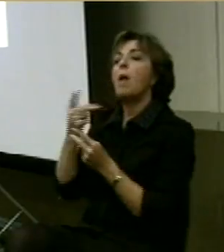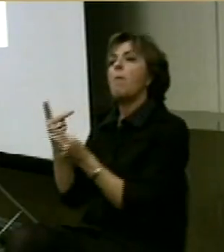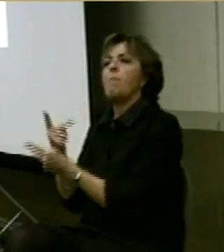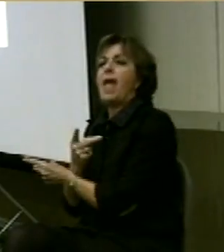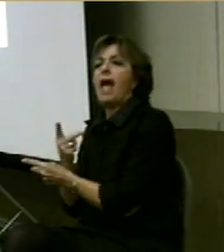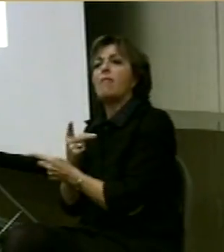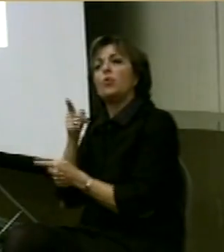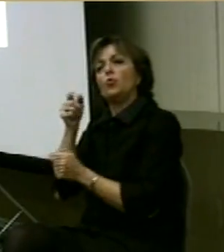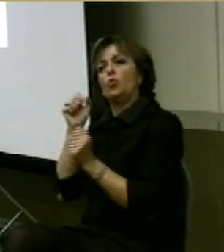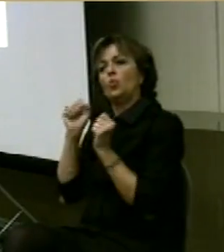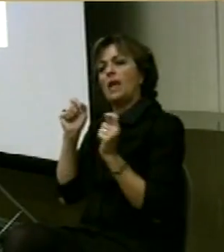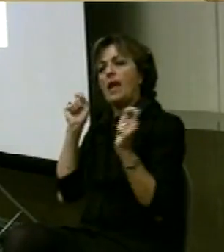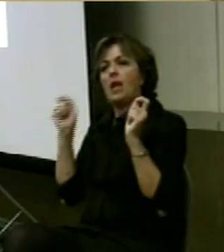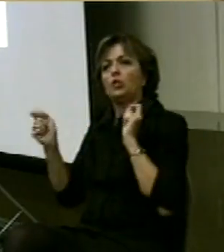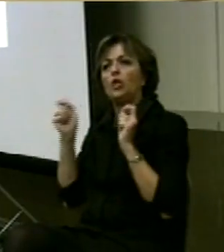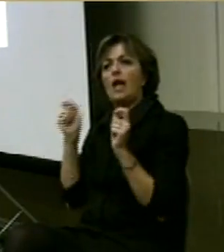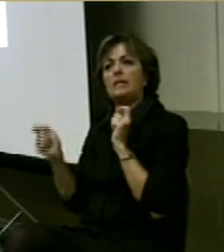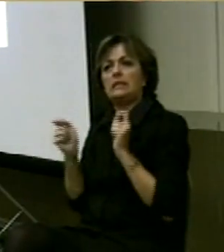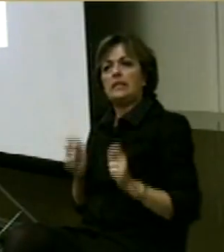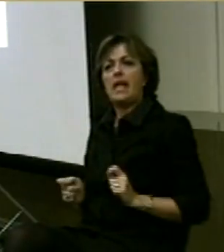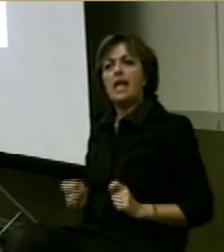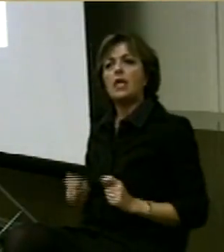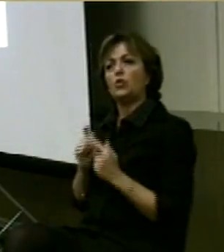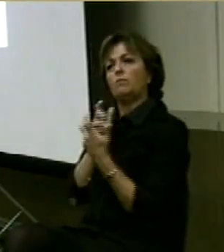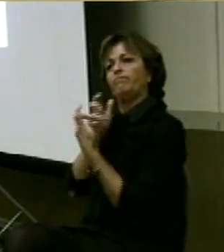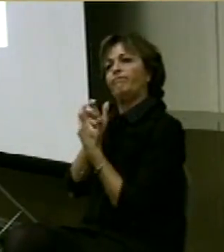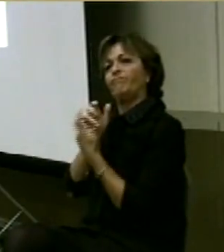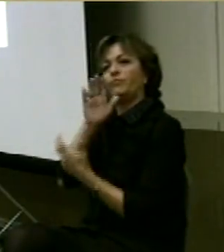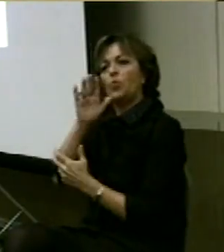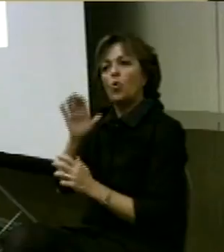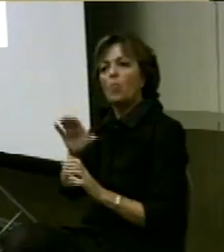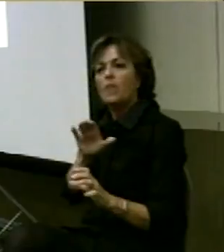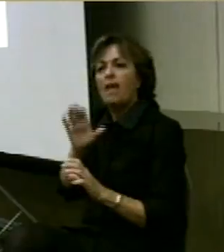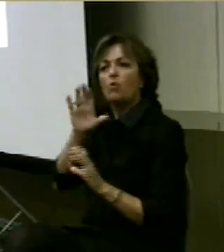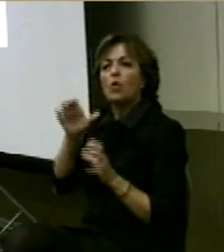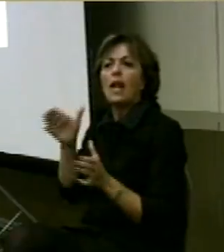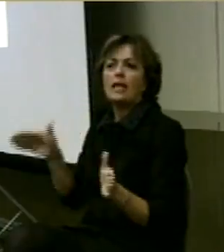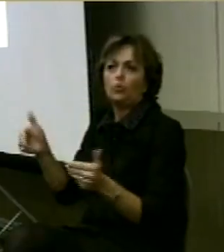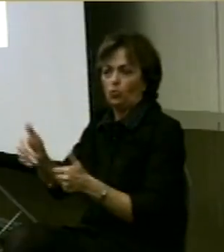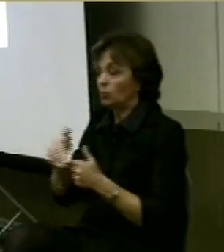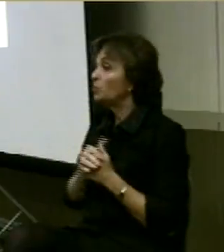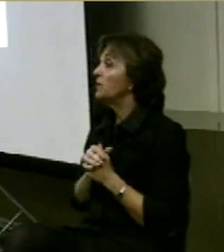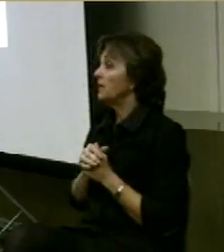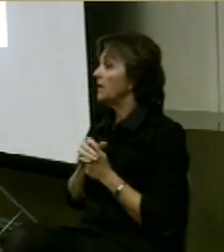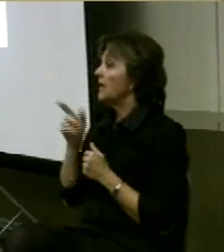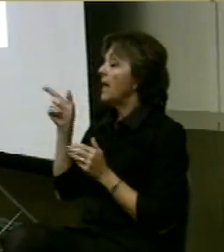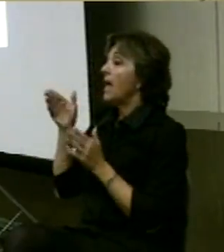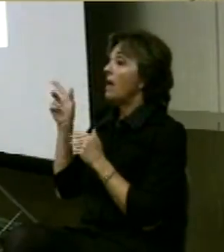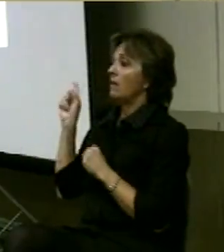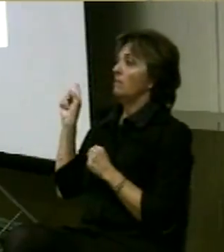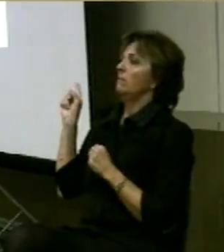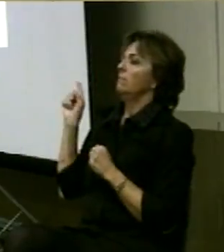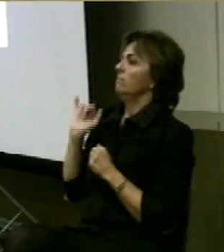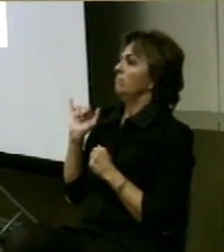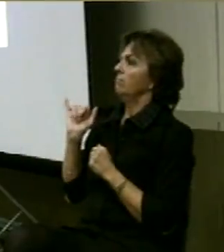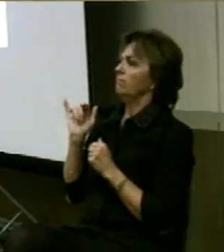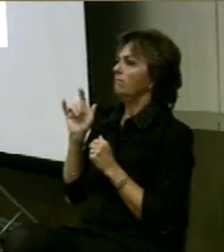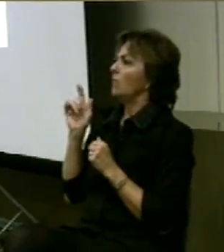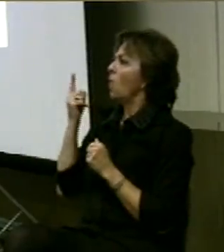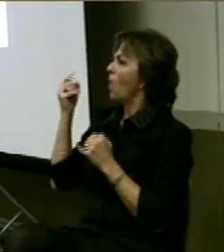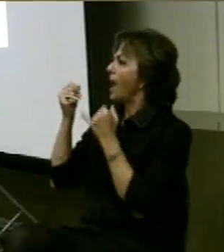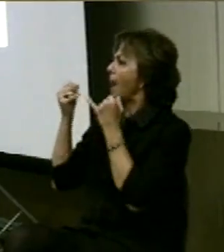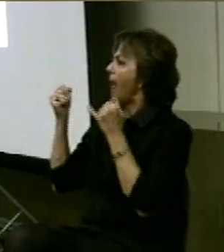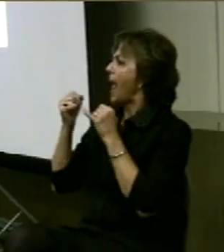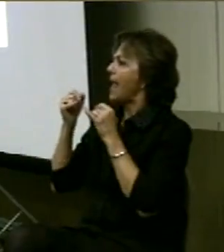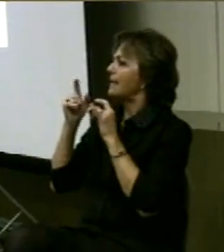this to meet the needs of your behavior or your classroom. And then across, oh, we're somehow missing a line